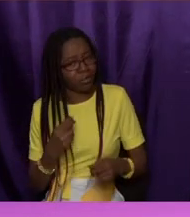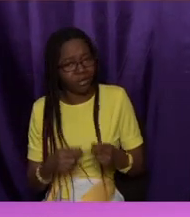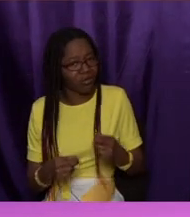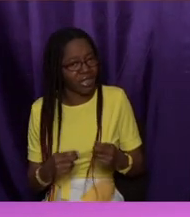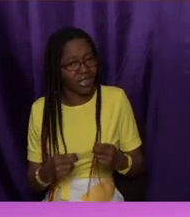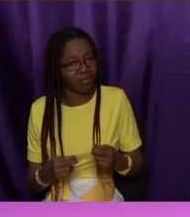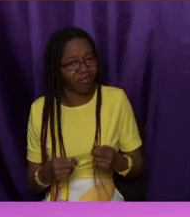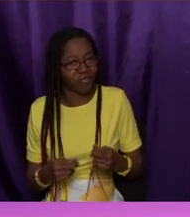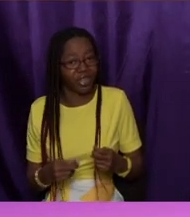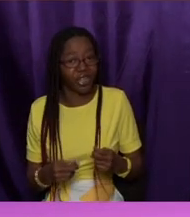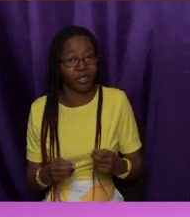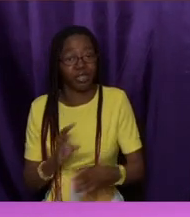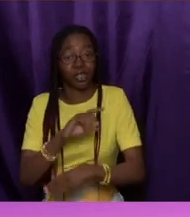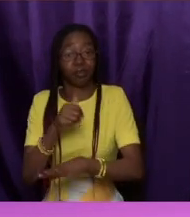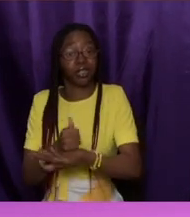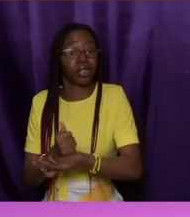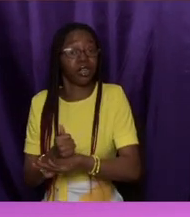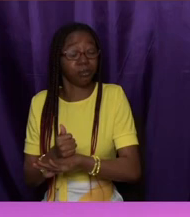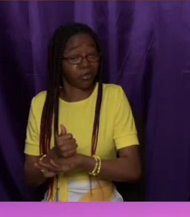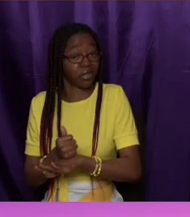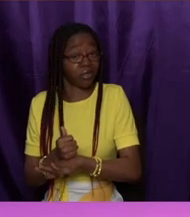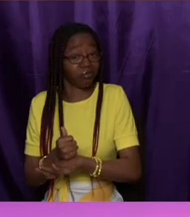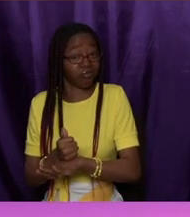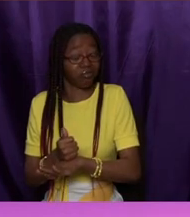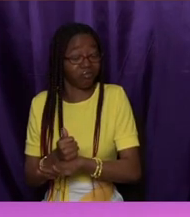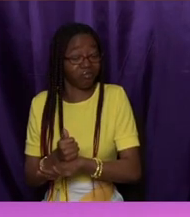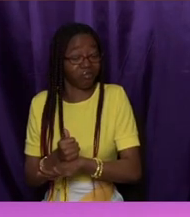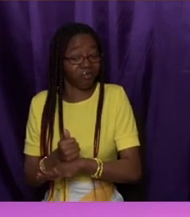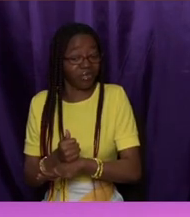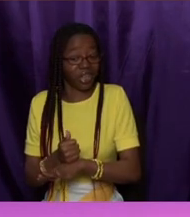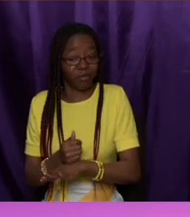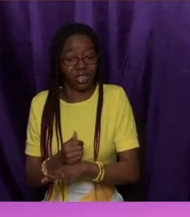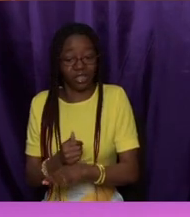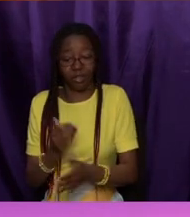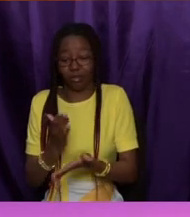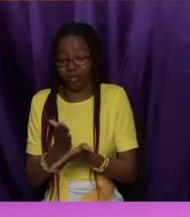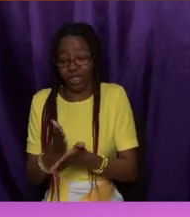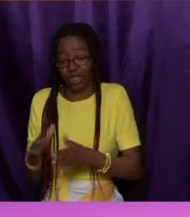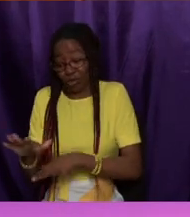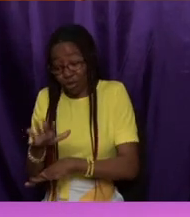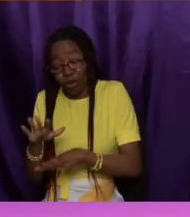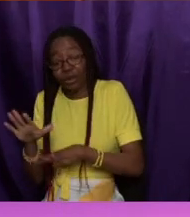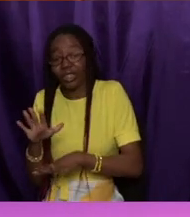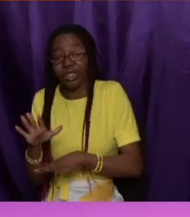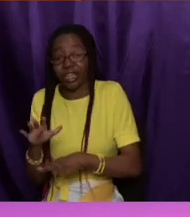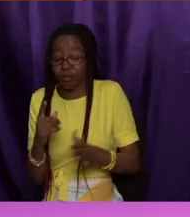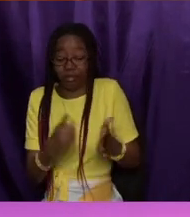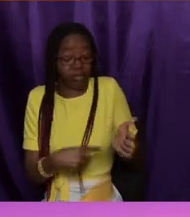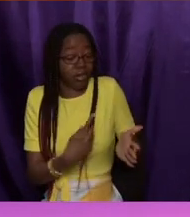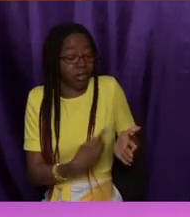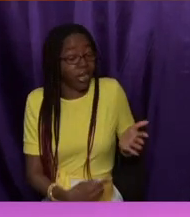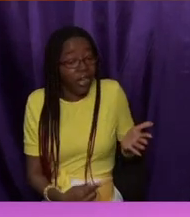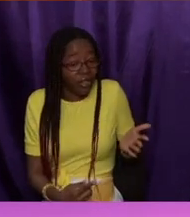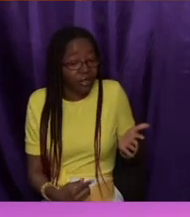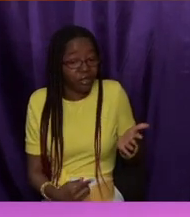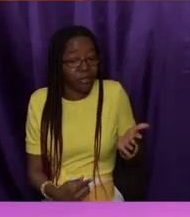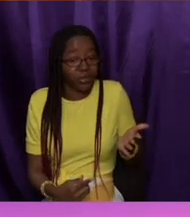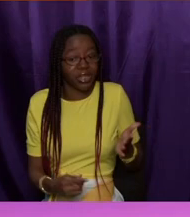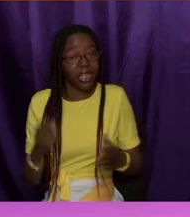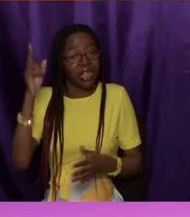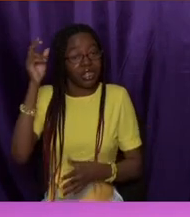been some setups. There have been some detours. There have been denials. There's been